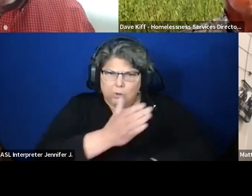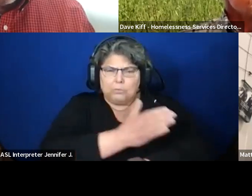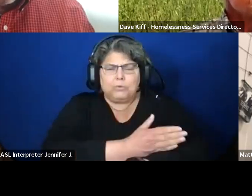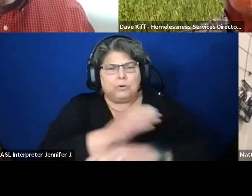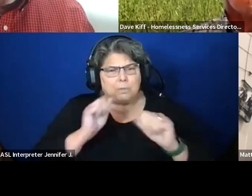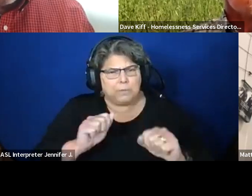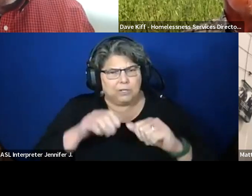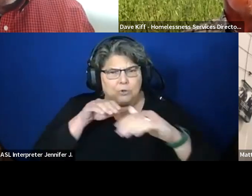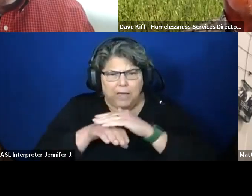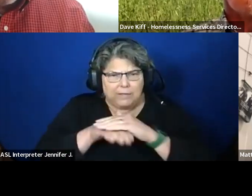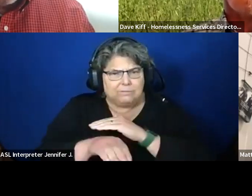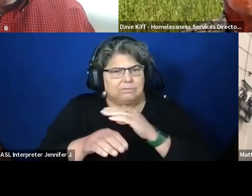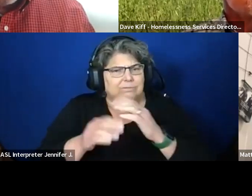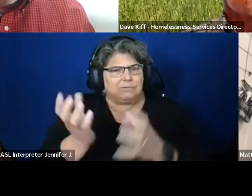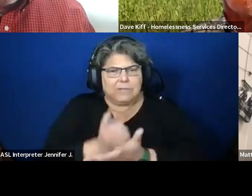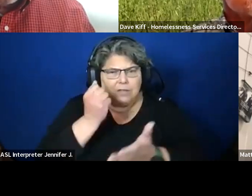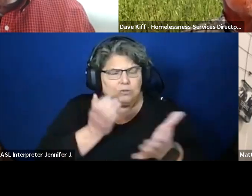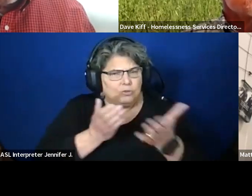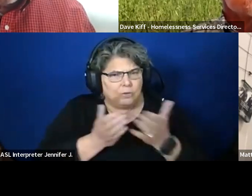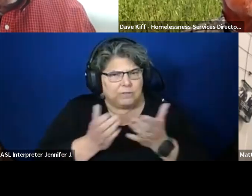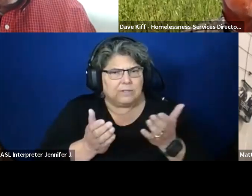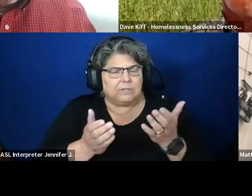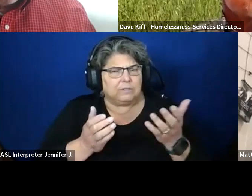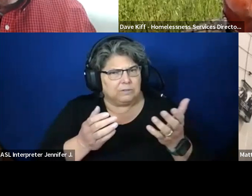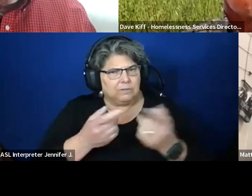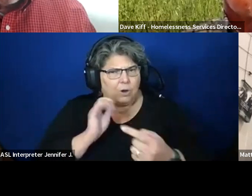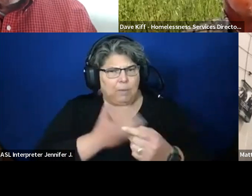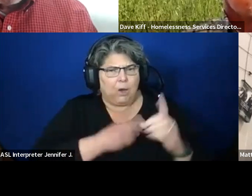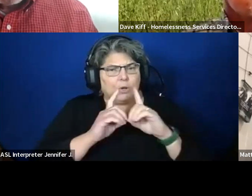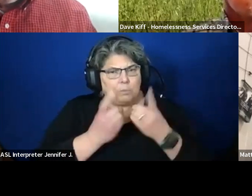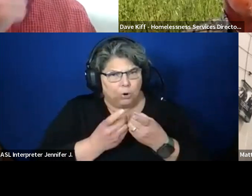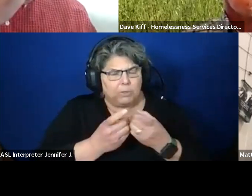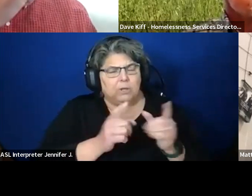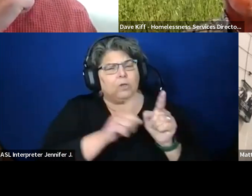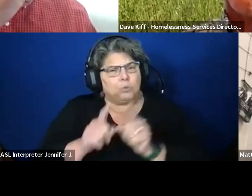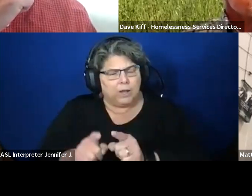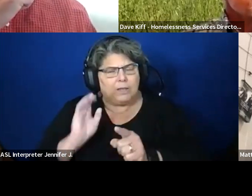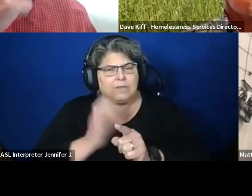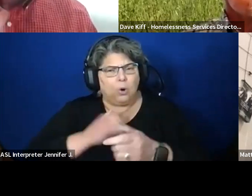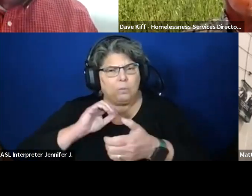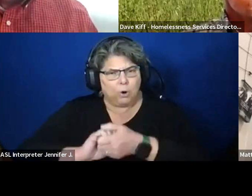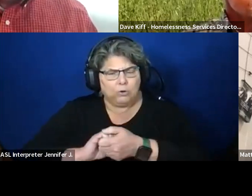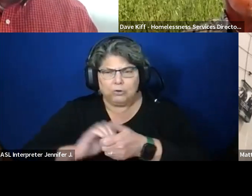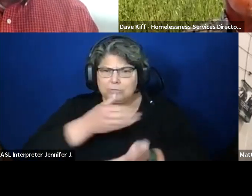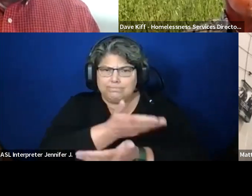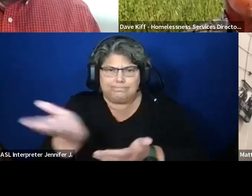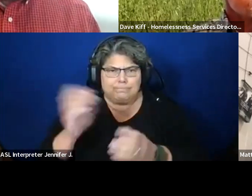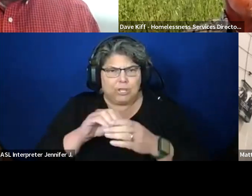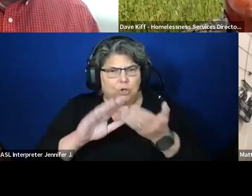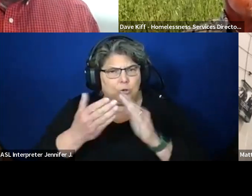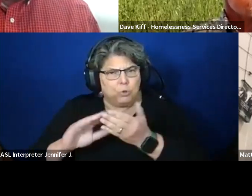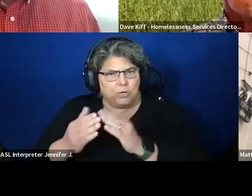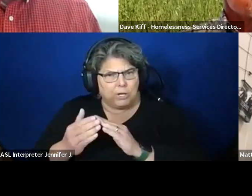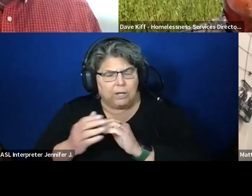the services and supports that are available through our department as well as our partners within the community. And